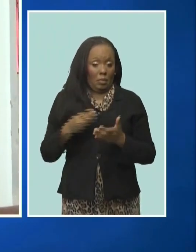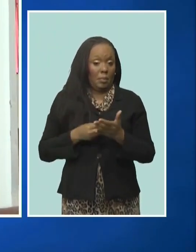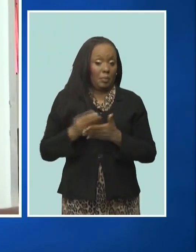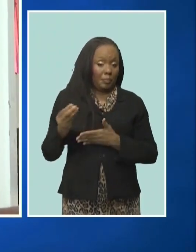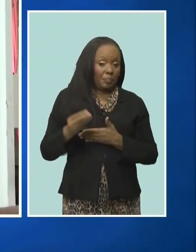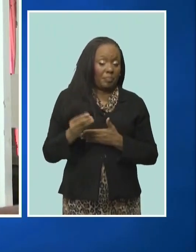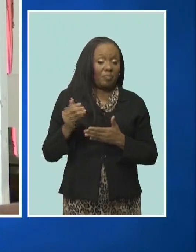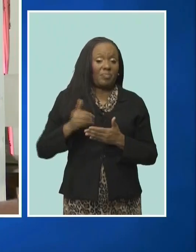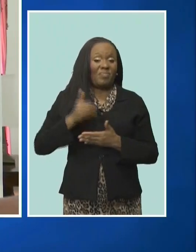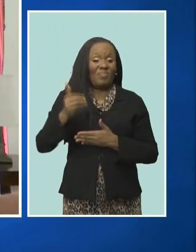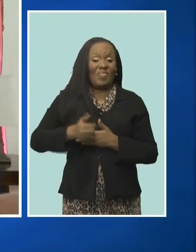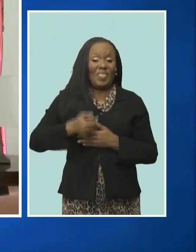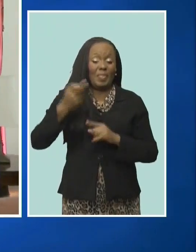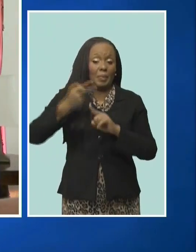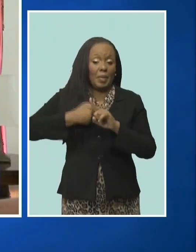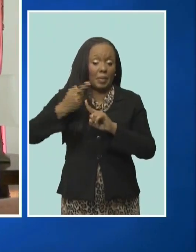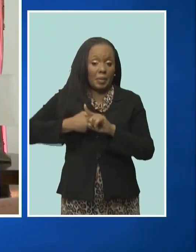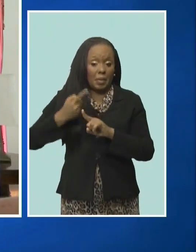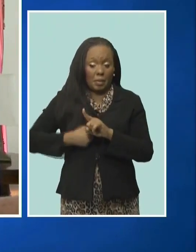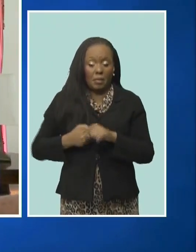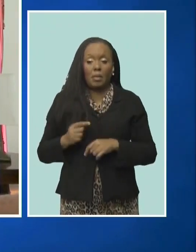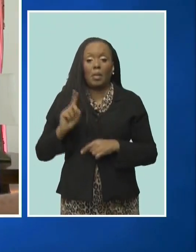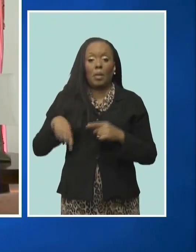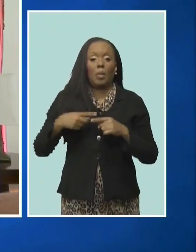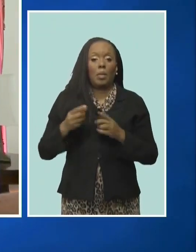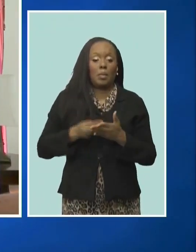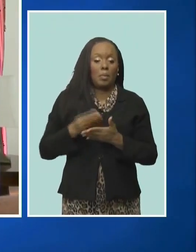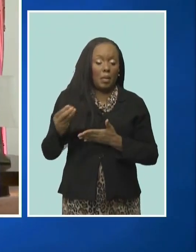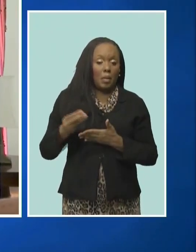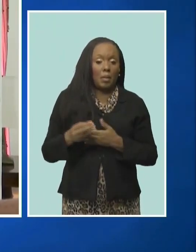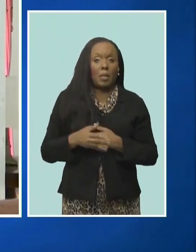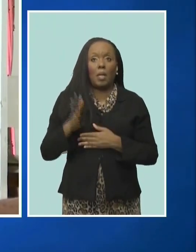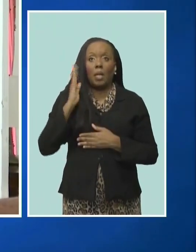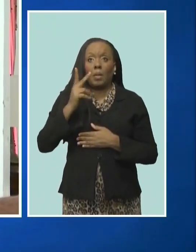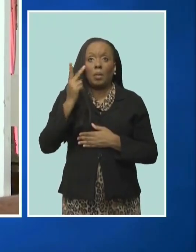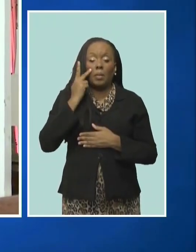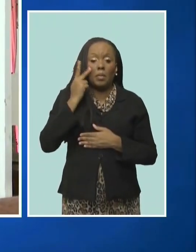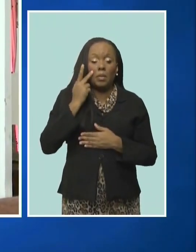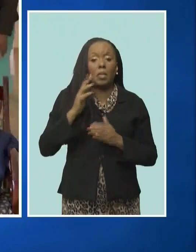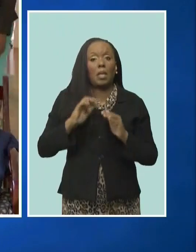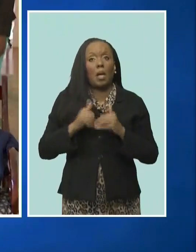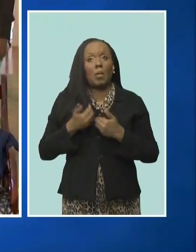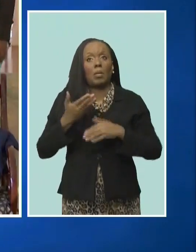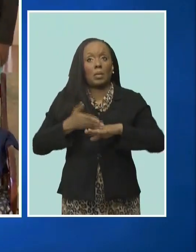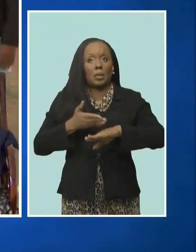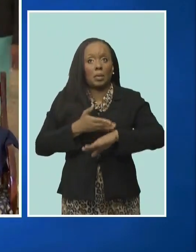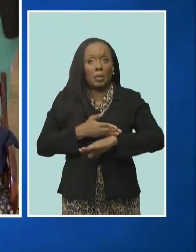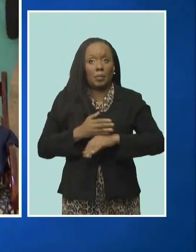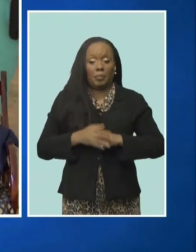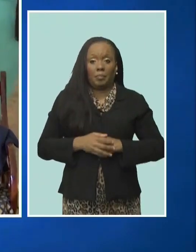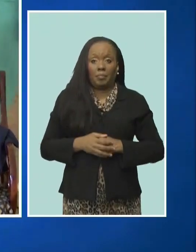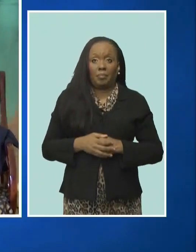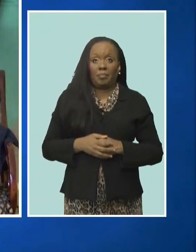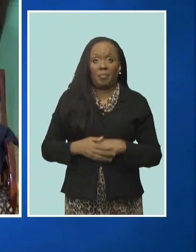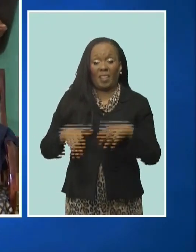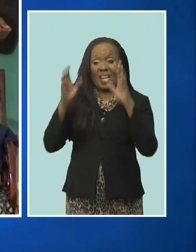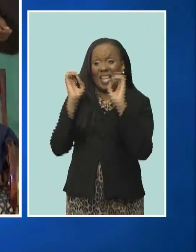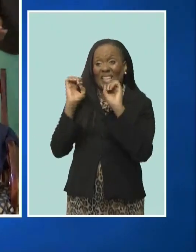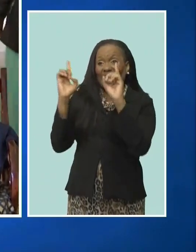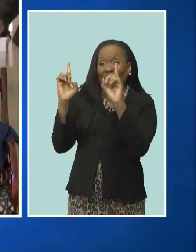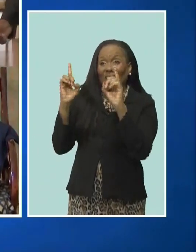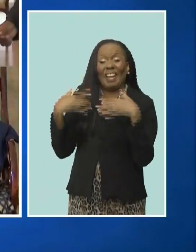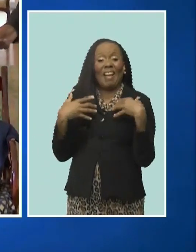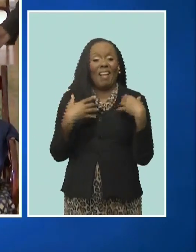in the next few months. Once we do that, we will start to look and see what will put things back there. Ms. Motley says education and health